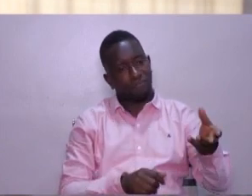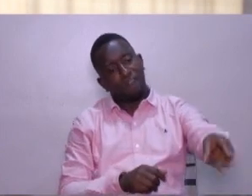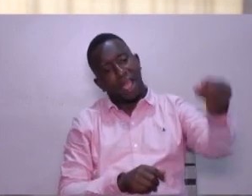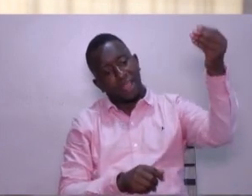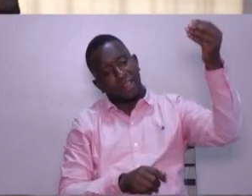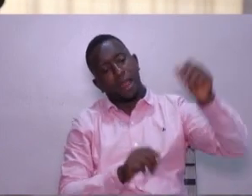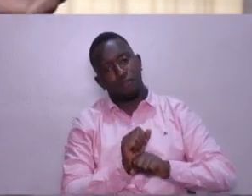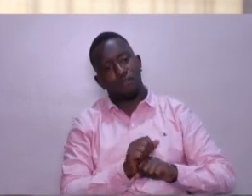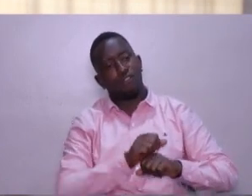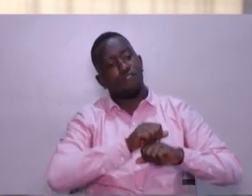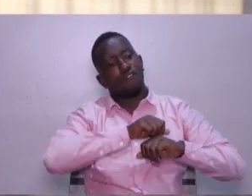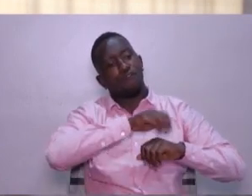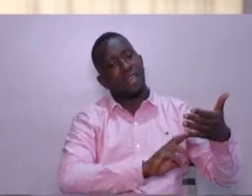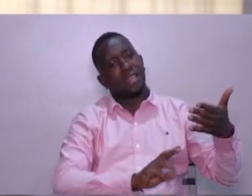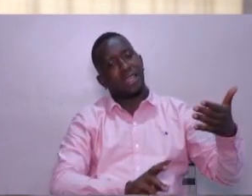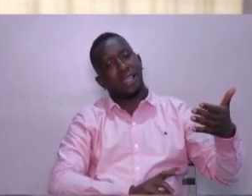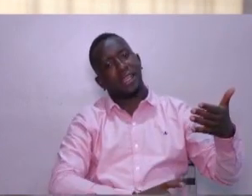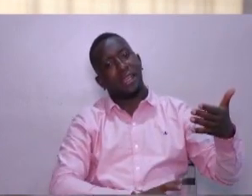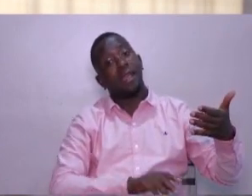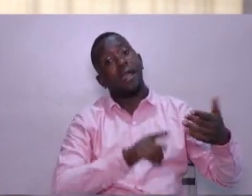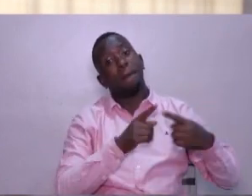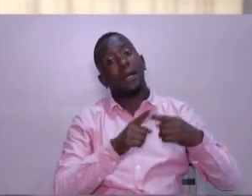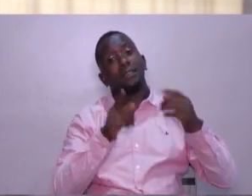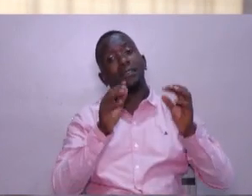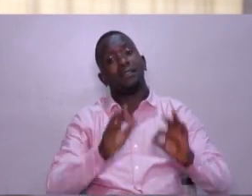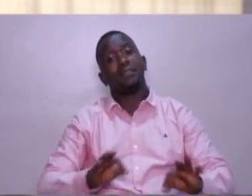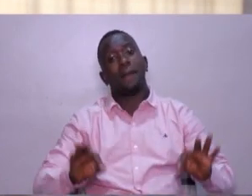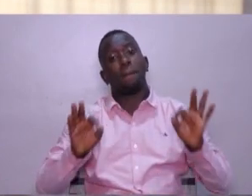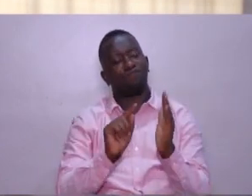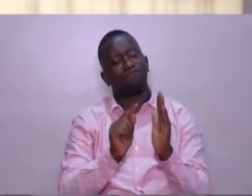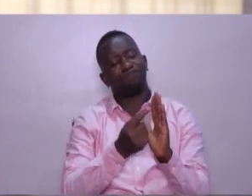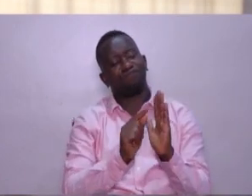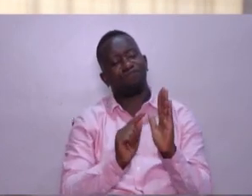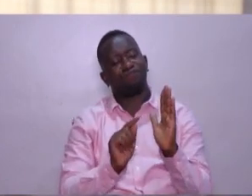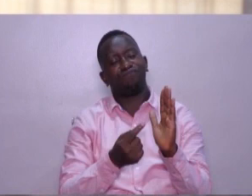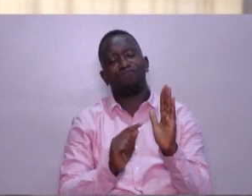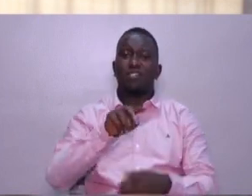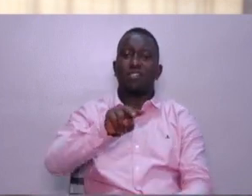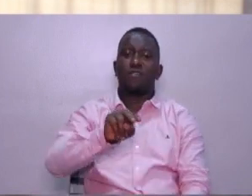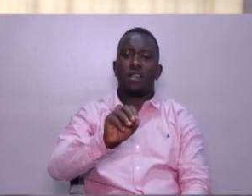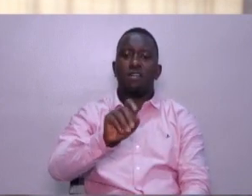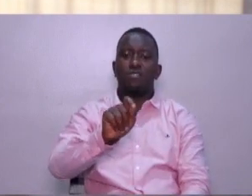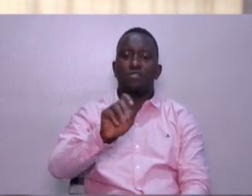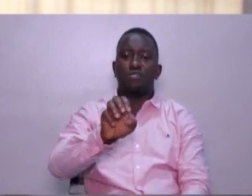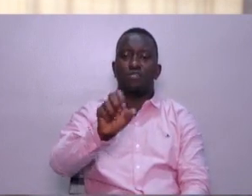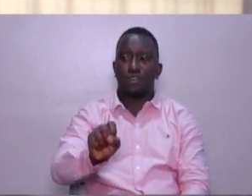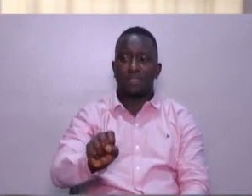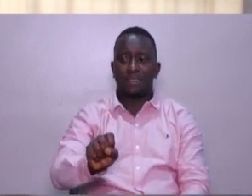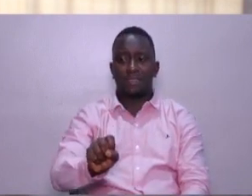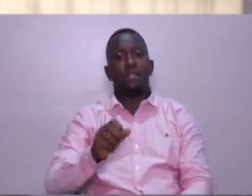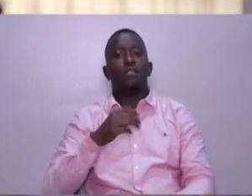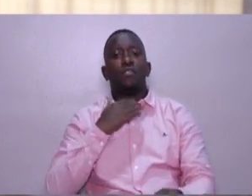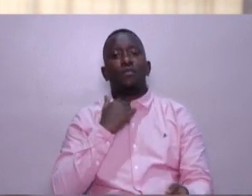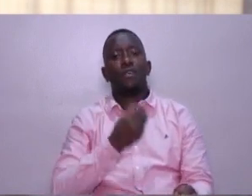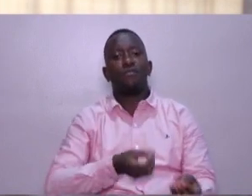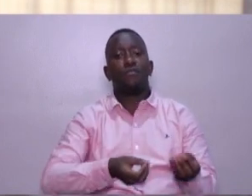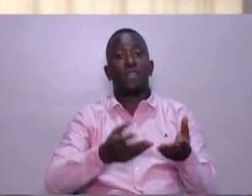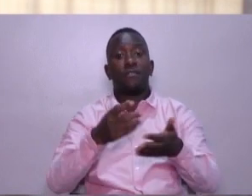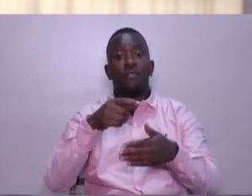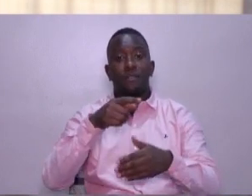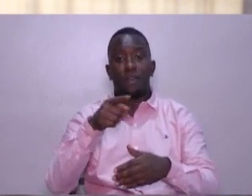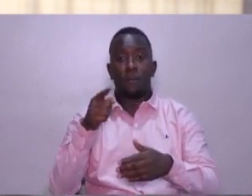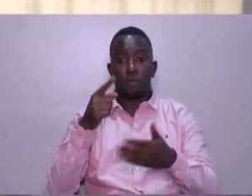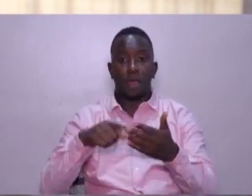further reading once you want to do that. It is important to give just highlights of the notes that you want to give them for further reading